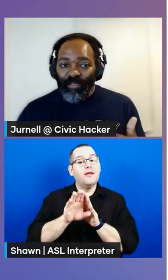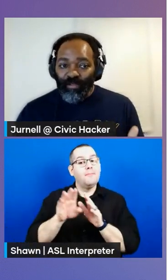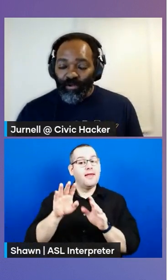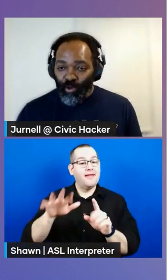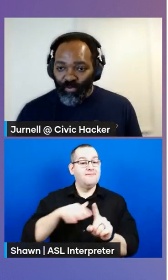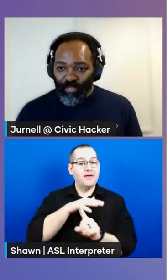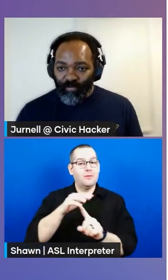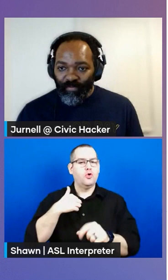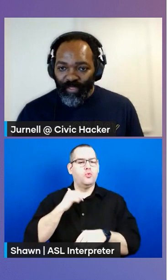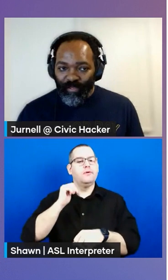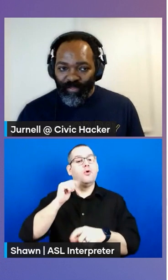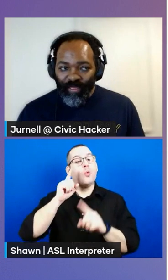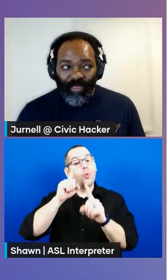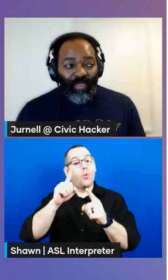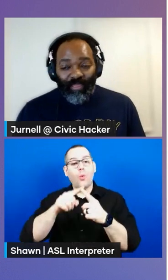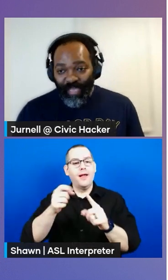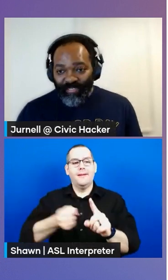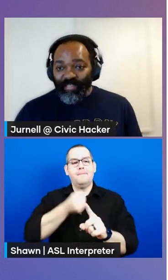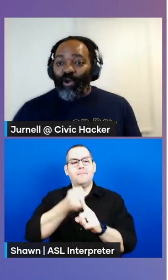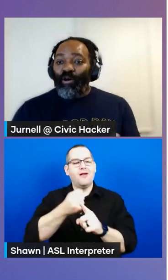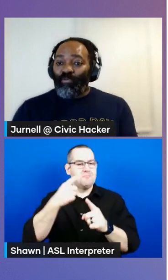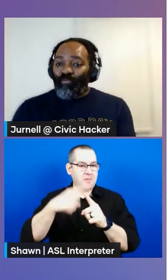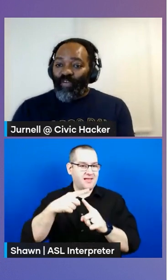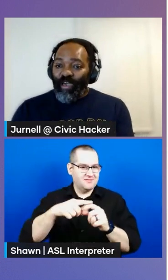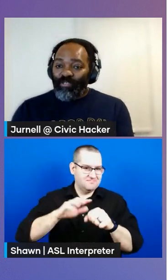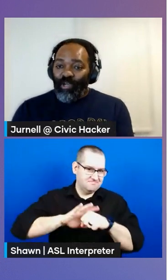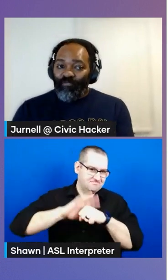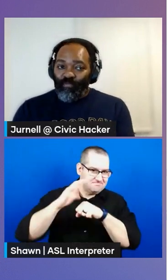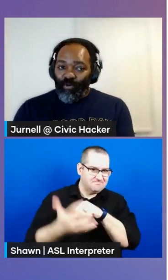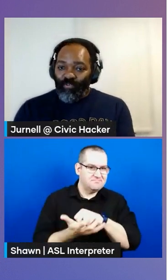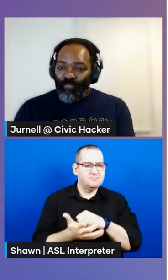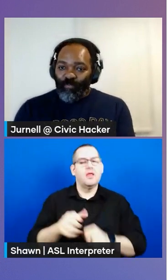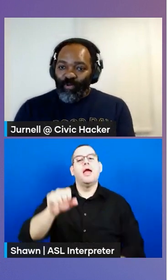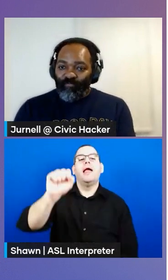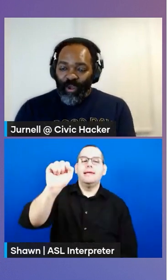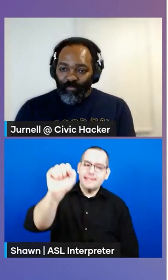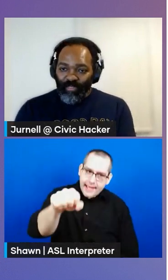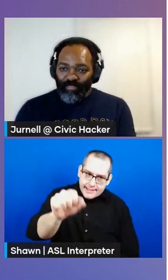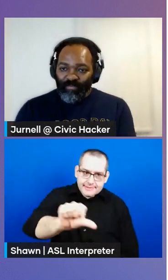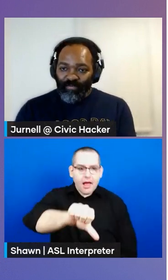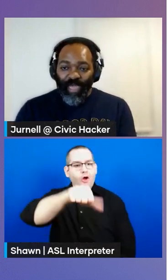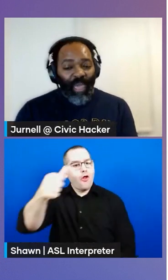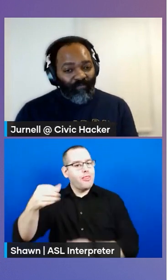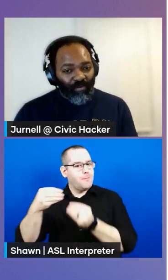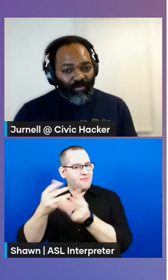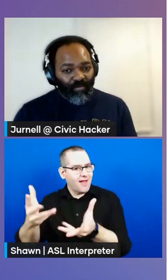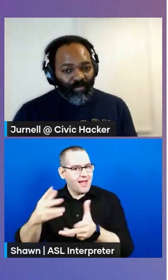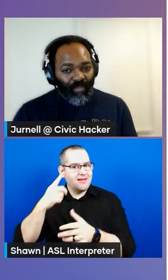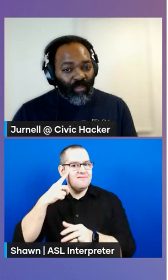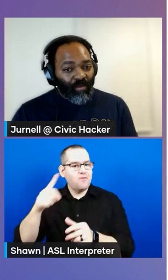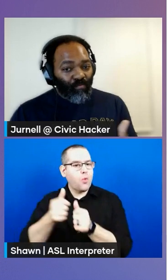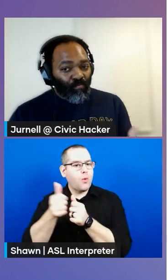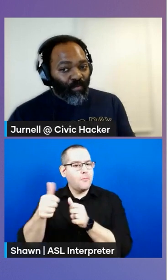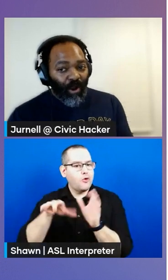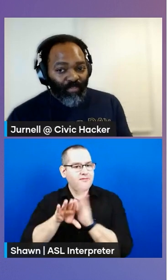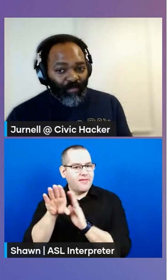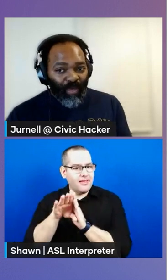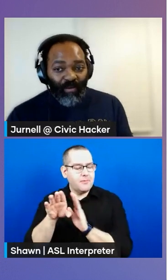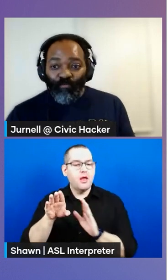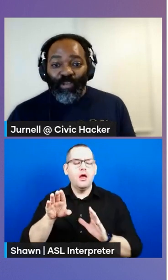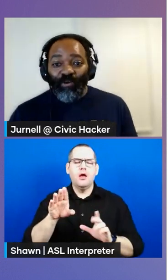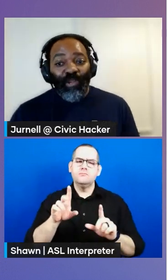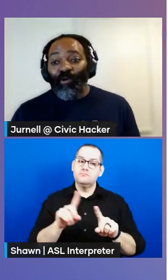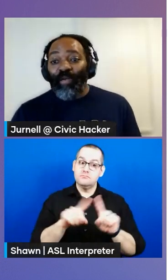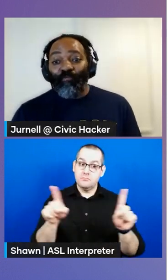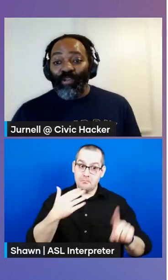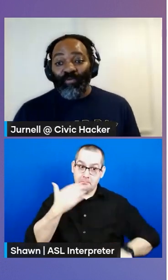impact globally. Okay. Yes, there are other providers of remote development environments. However, are they